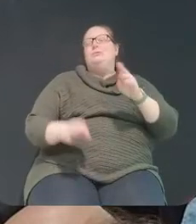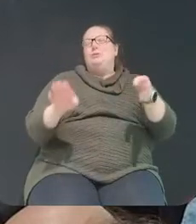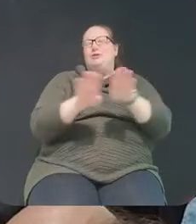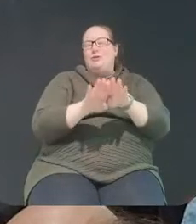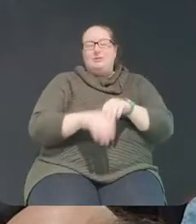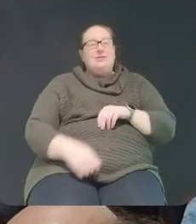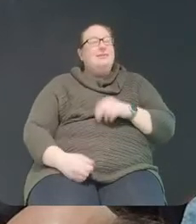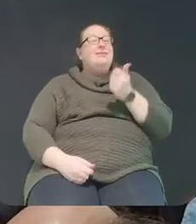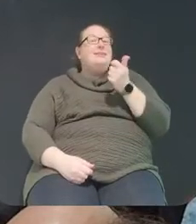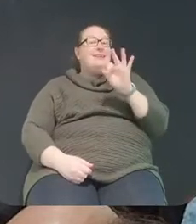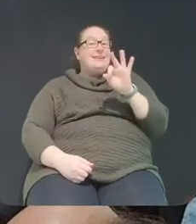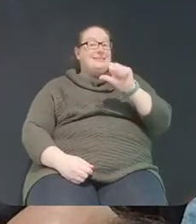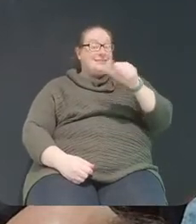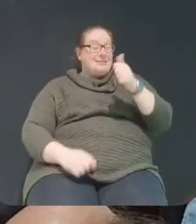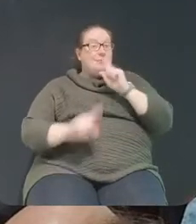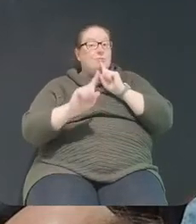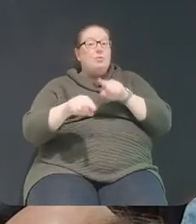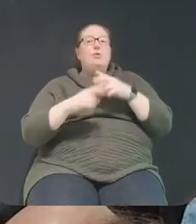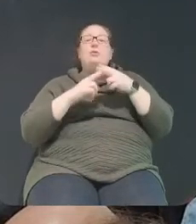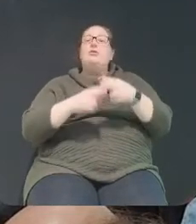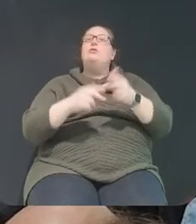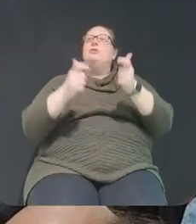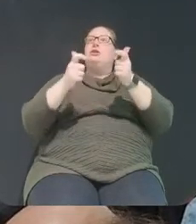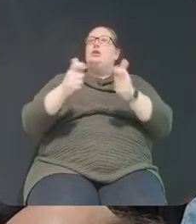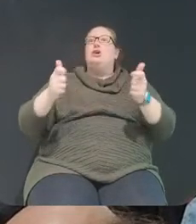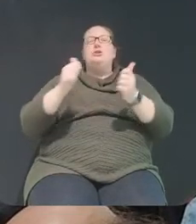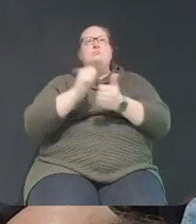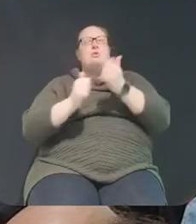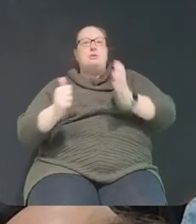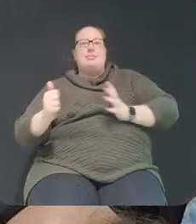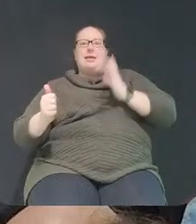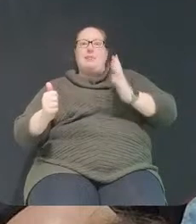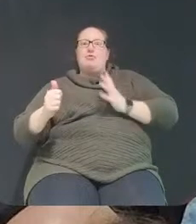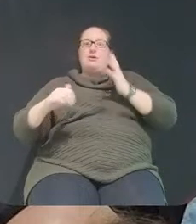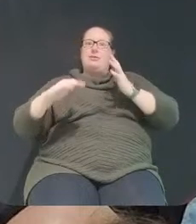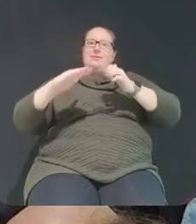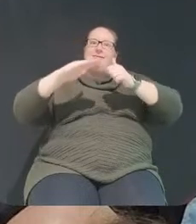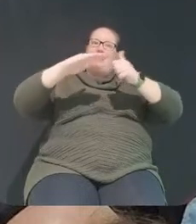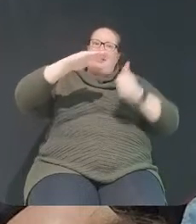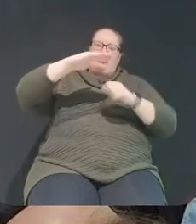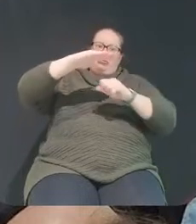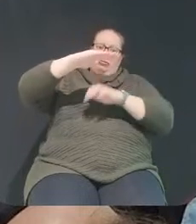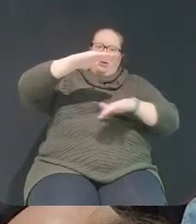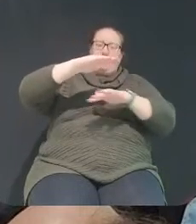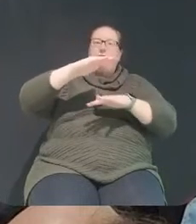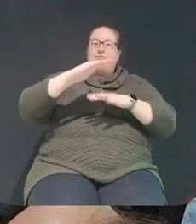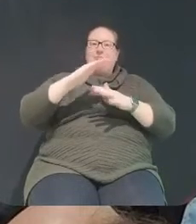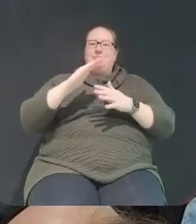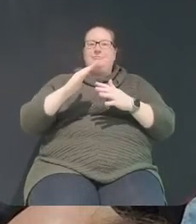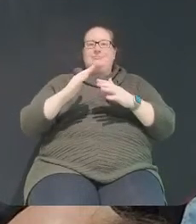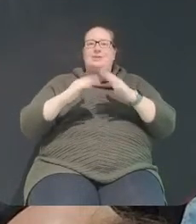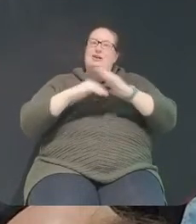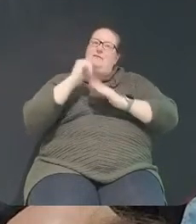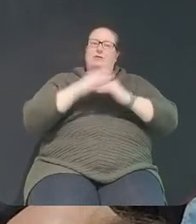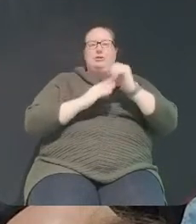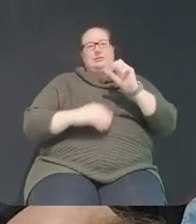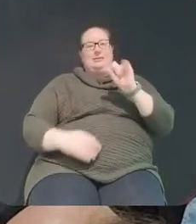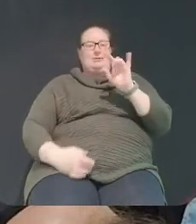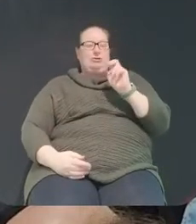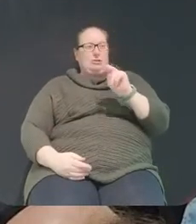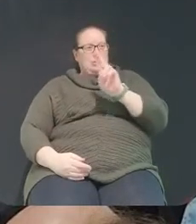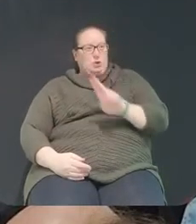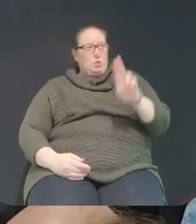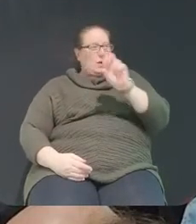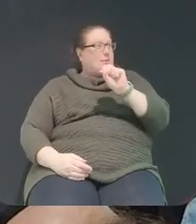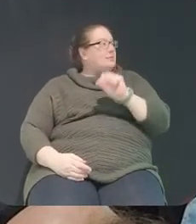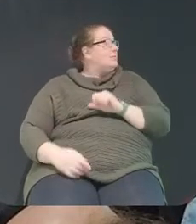report calls it, quote, the largest and most elaborate underground comfort station in the United States, and also includes an excerpt